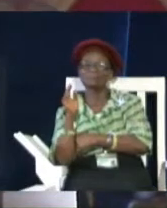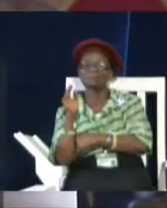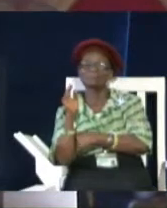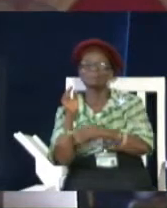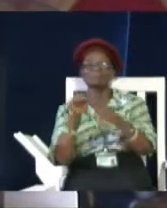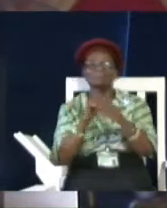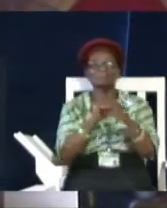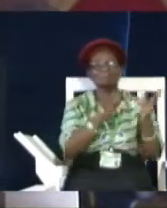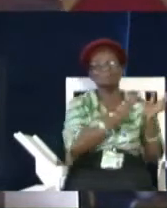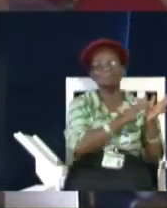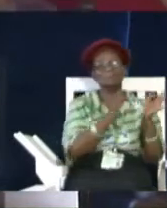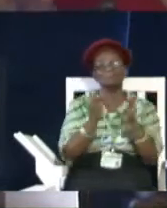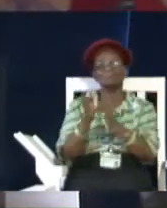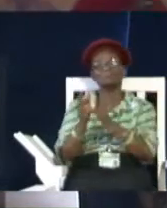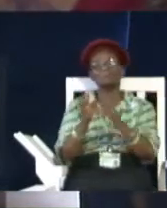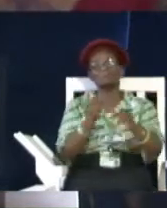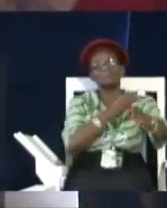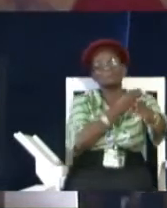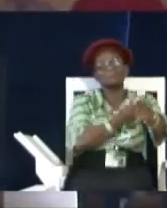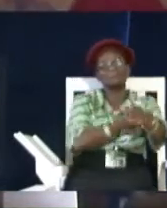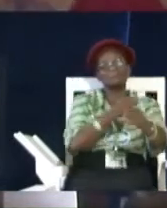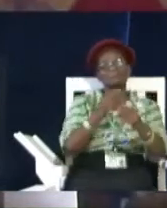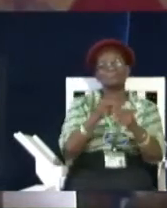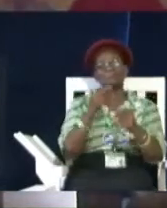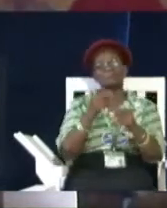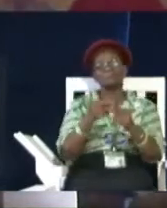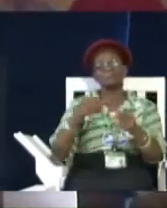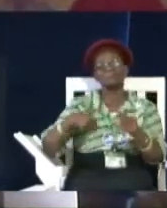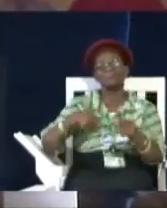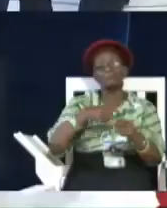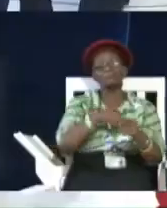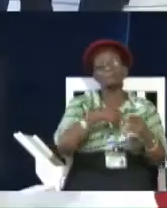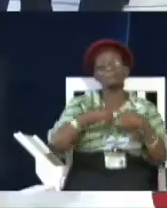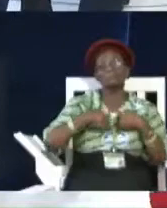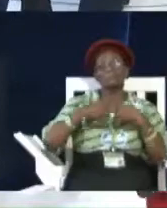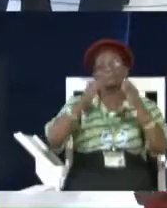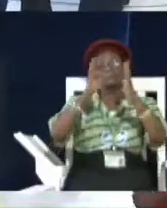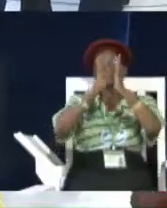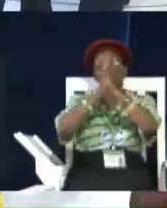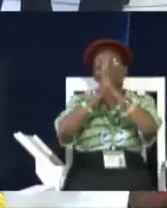In Jesus' mighty name, we have prayed.